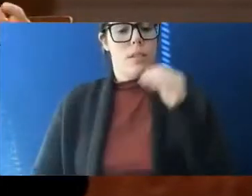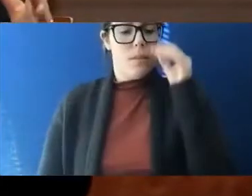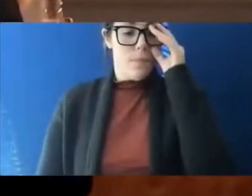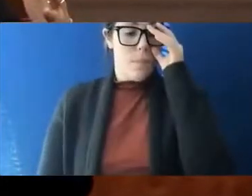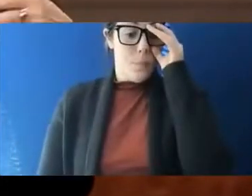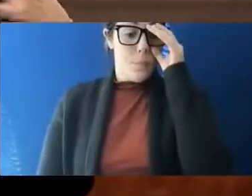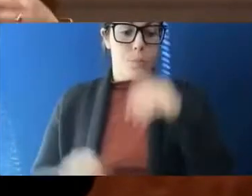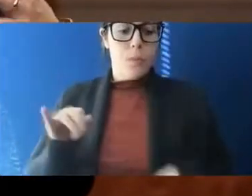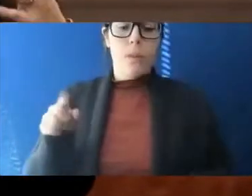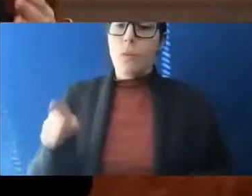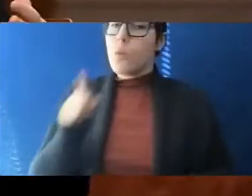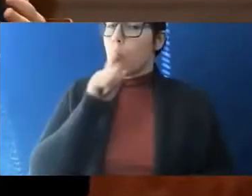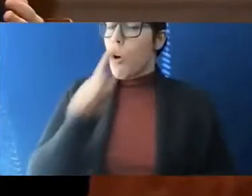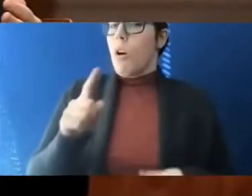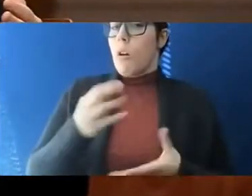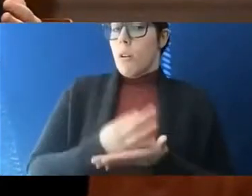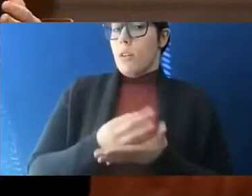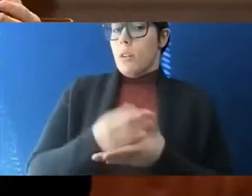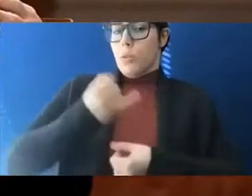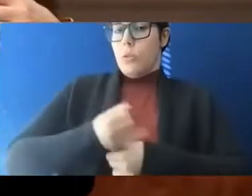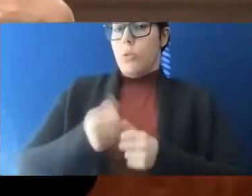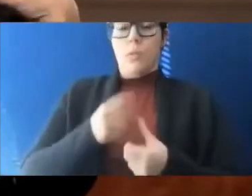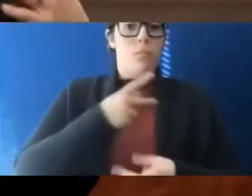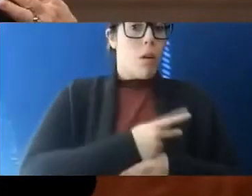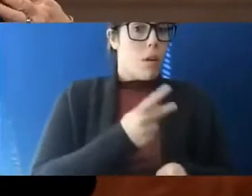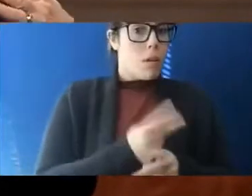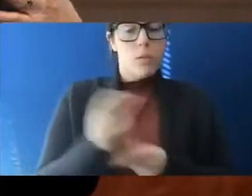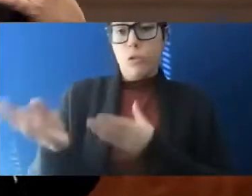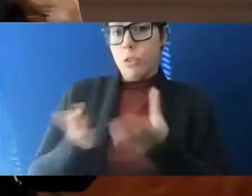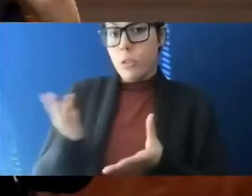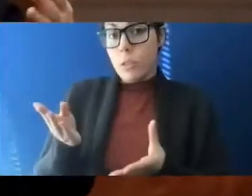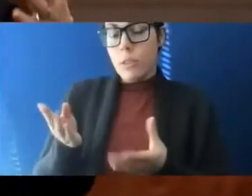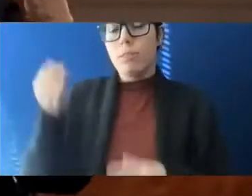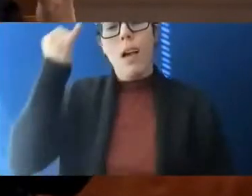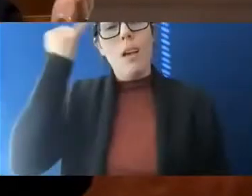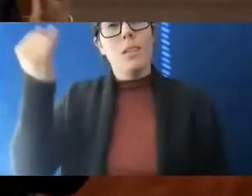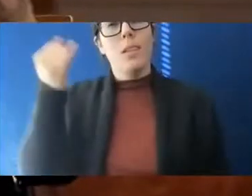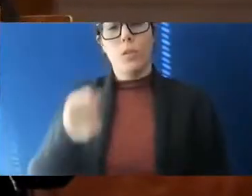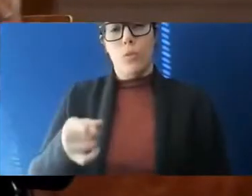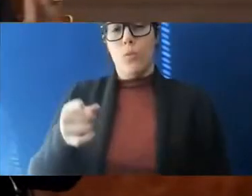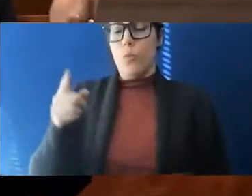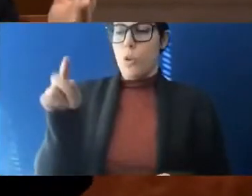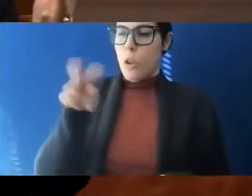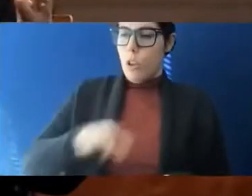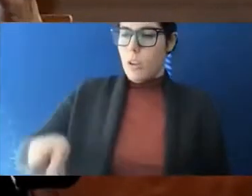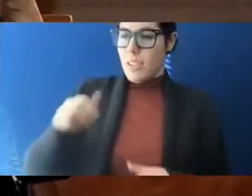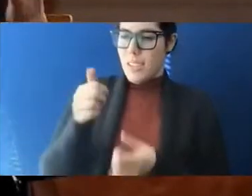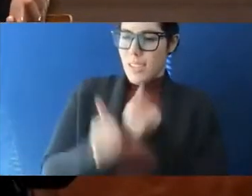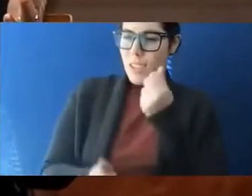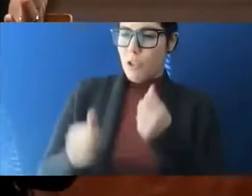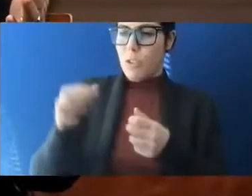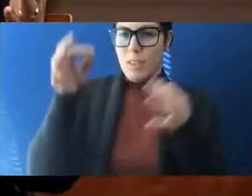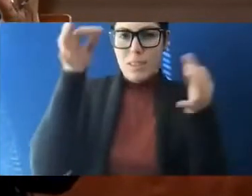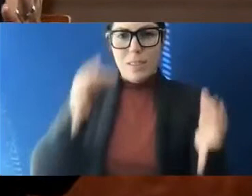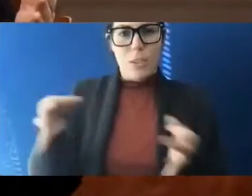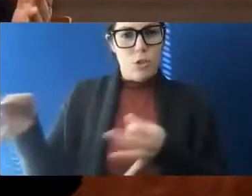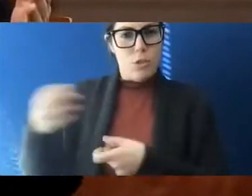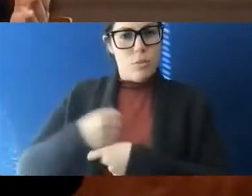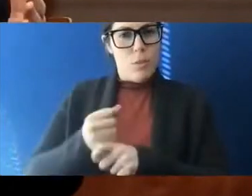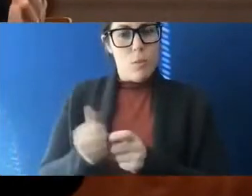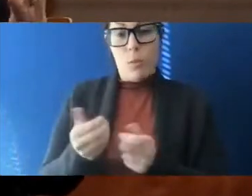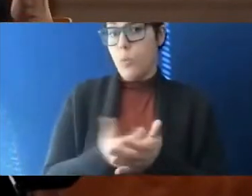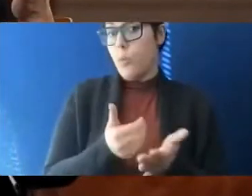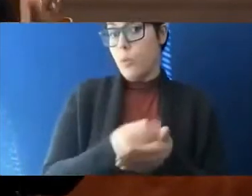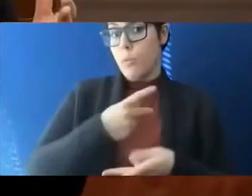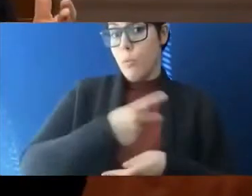a financial institution with products and services, the idea that you would look at each decision you make about a new product and